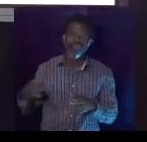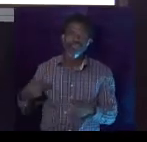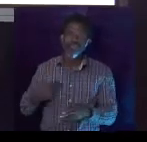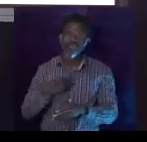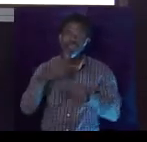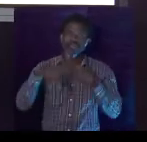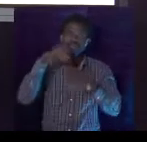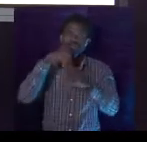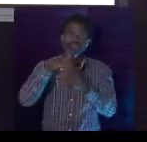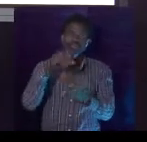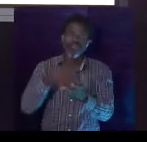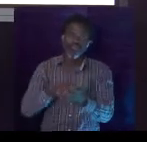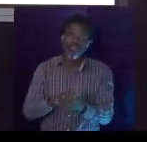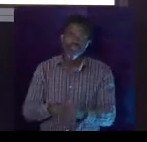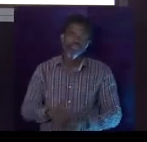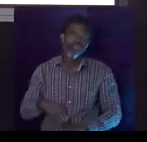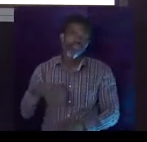Now,